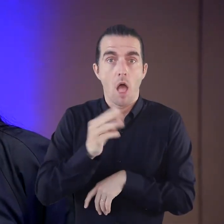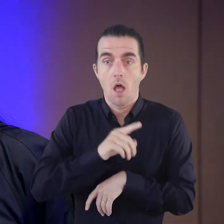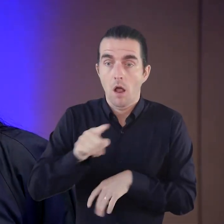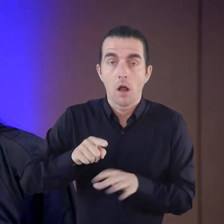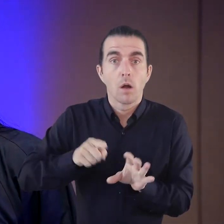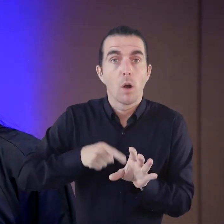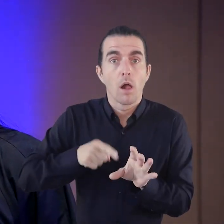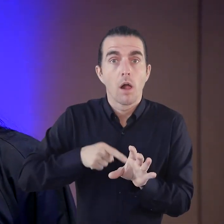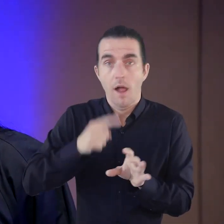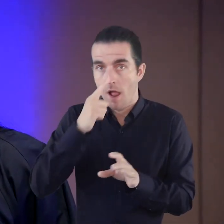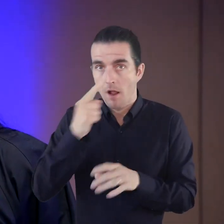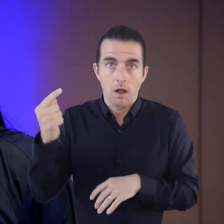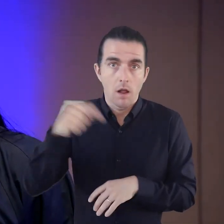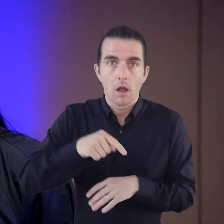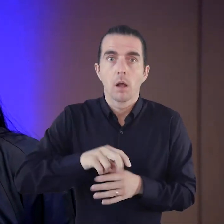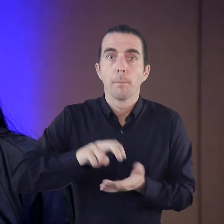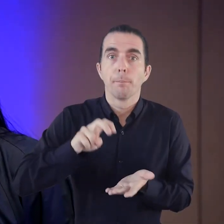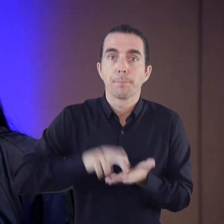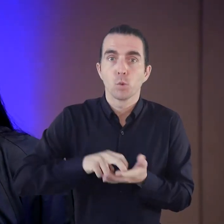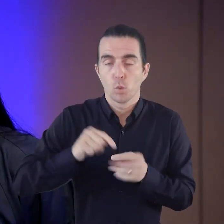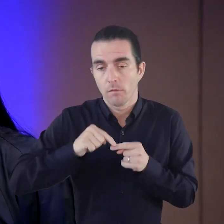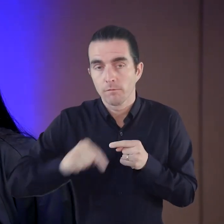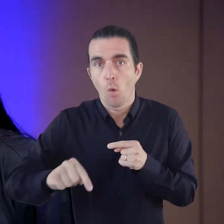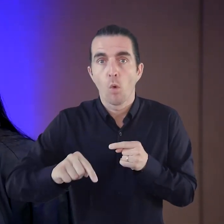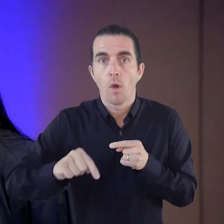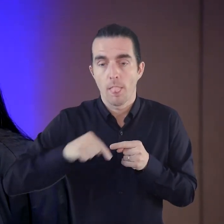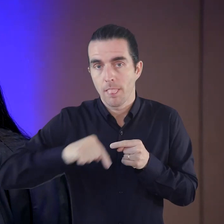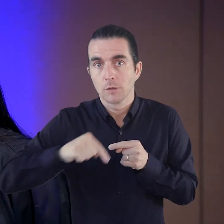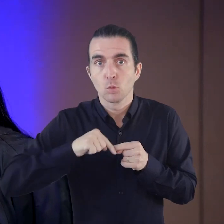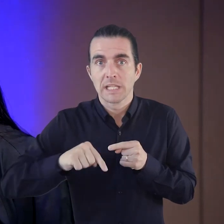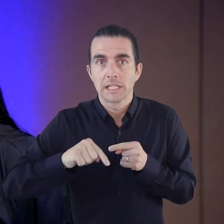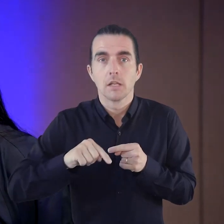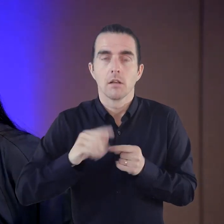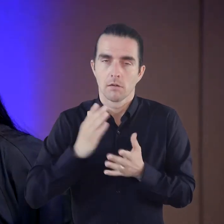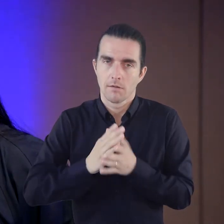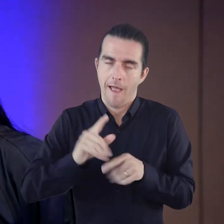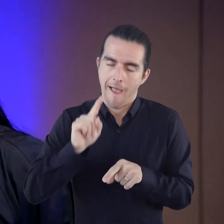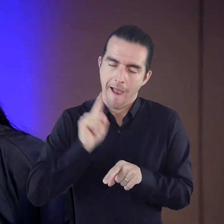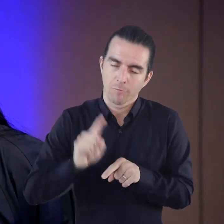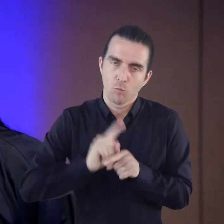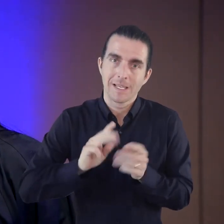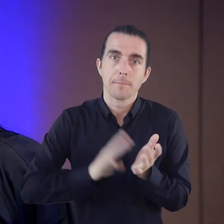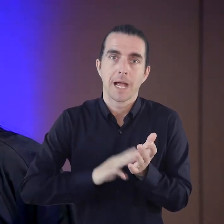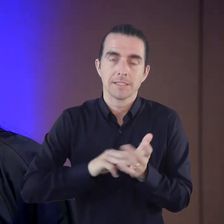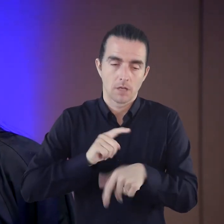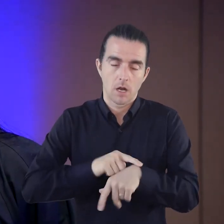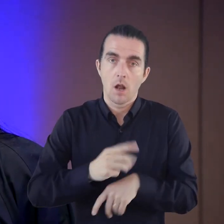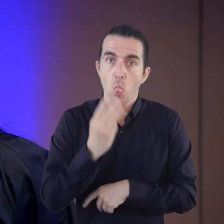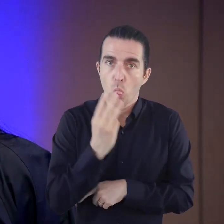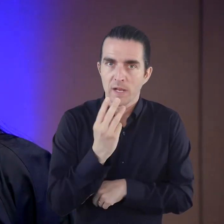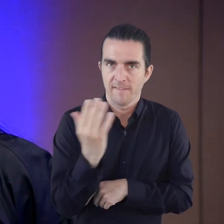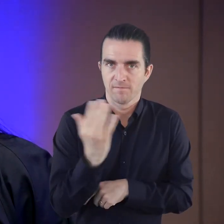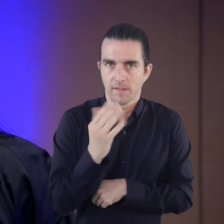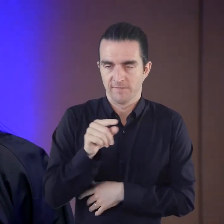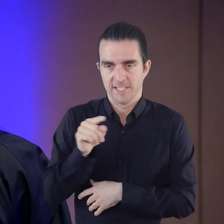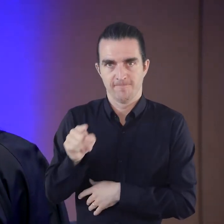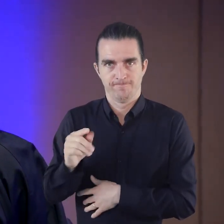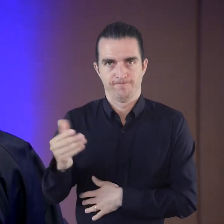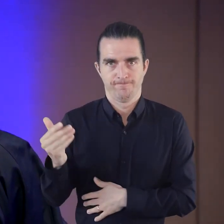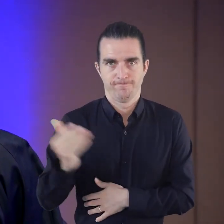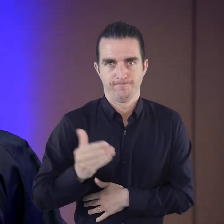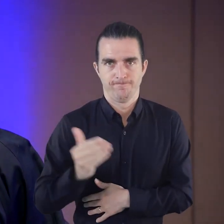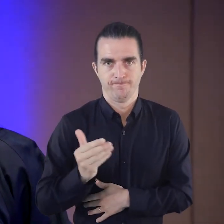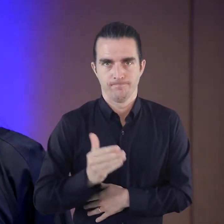sessions for the week ahead. Every Monday by 3:15, King had booked all the sessions he was allowed.